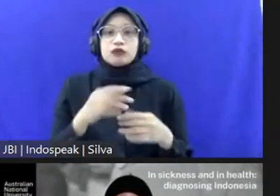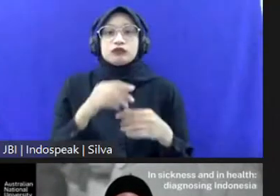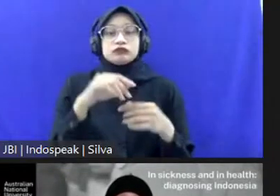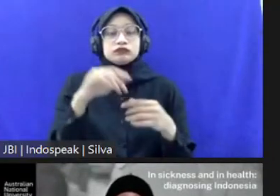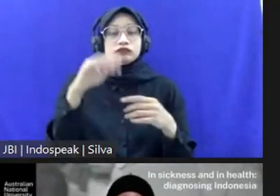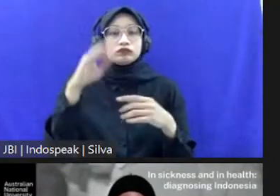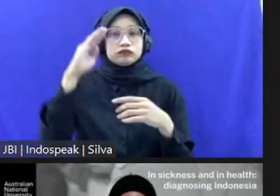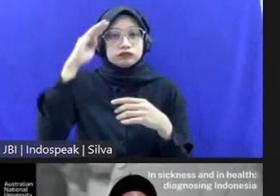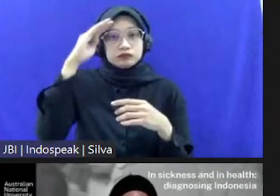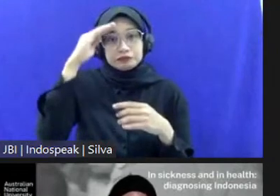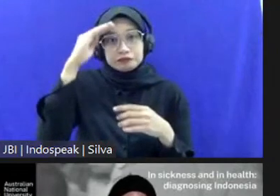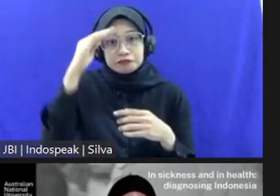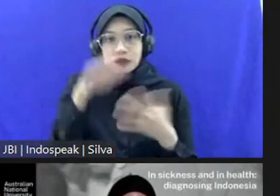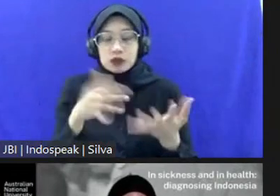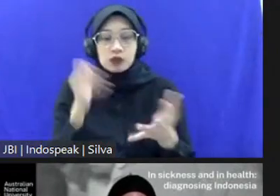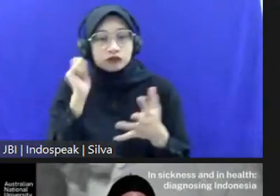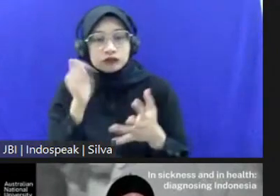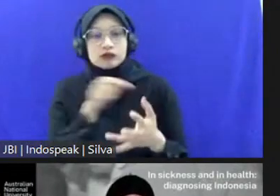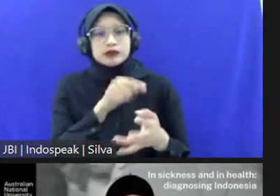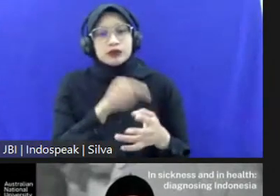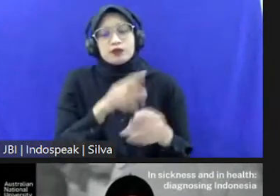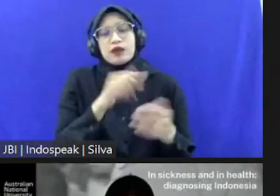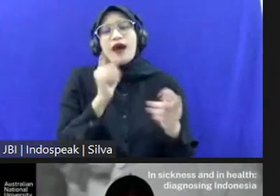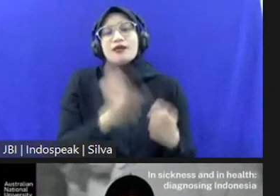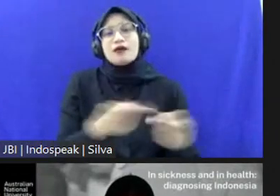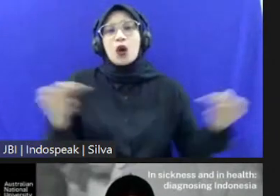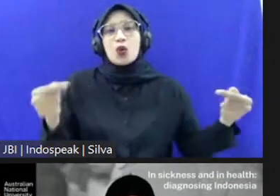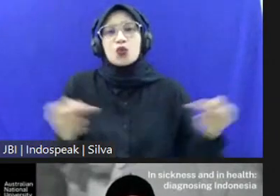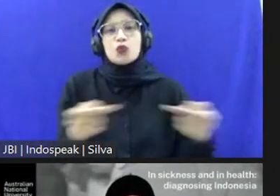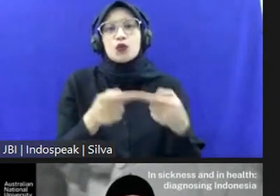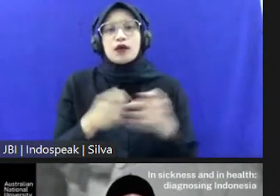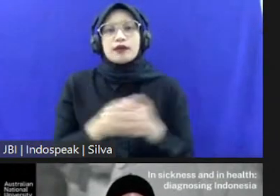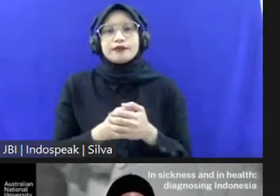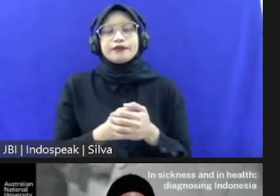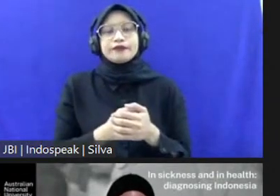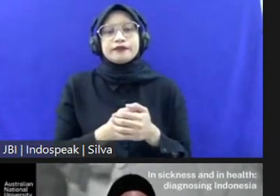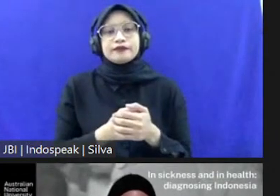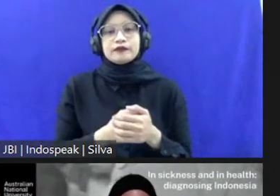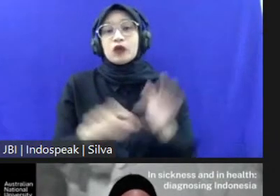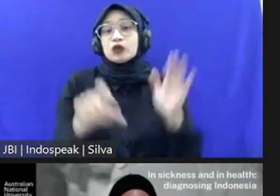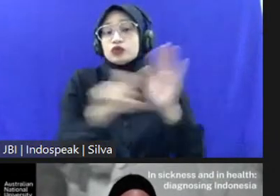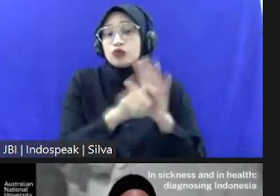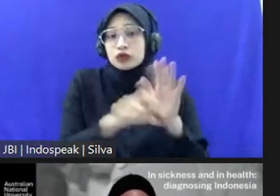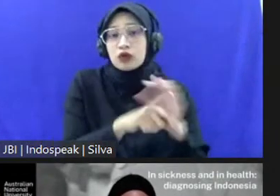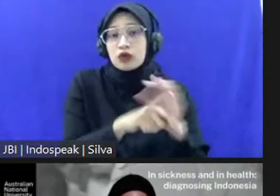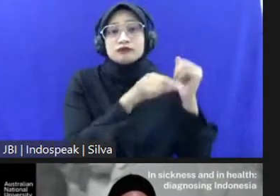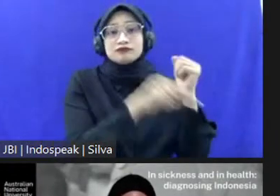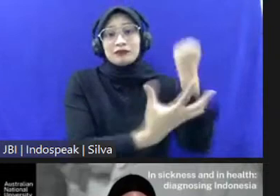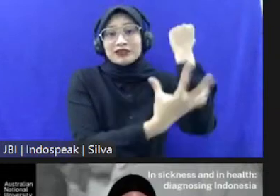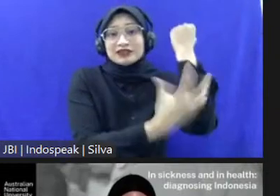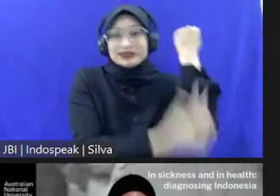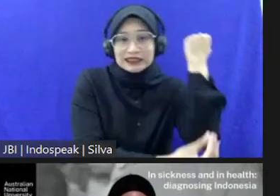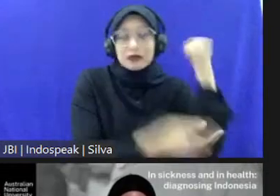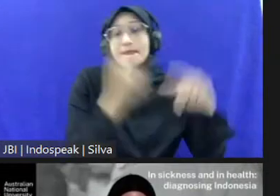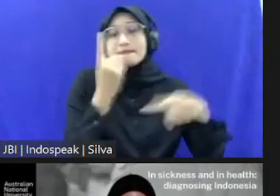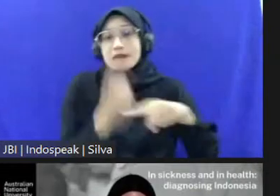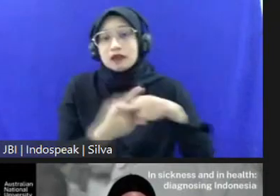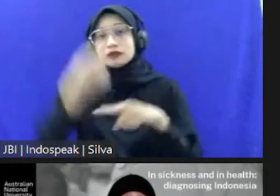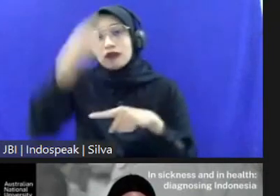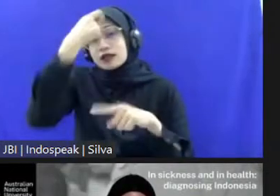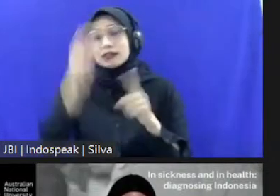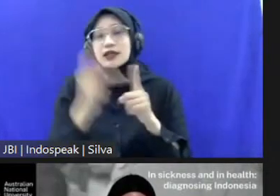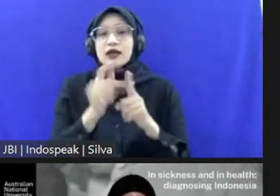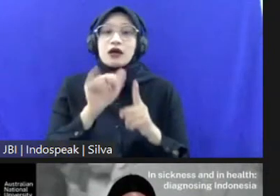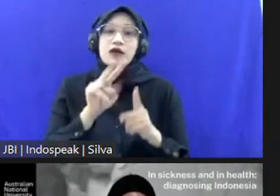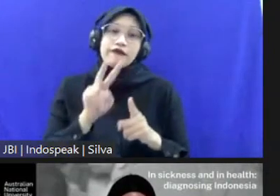society. Or the other example could be being poor and HIV positive and living in rural areas across Indonesia. They will